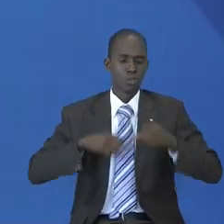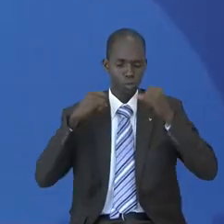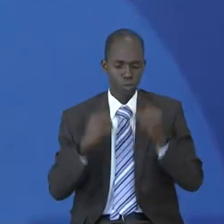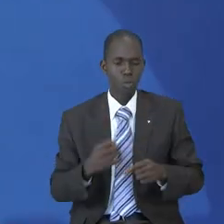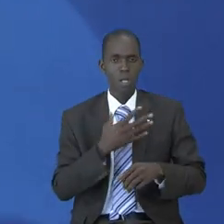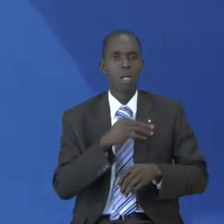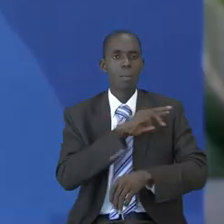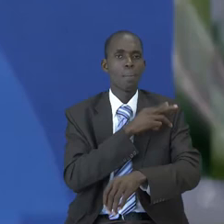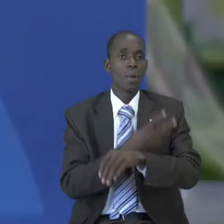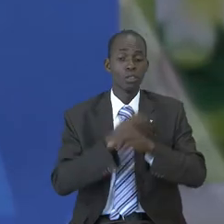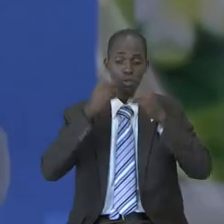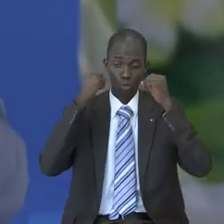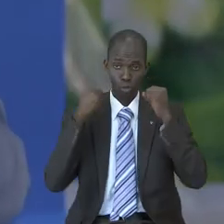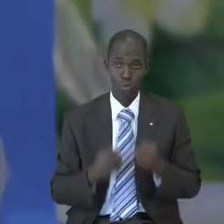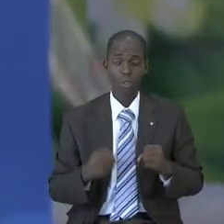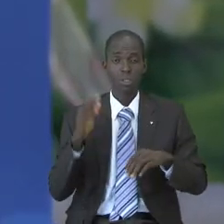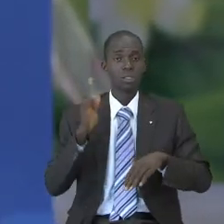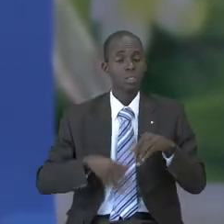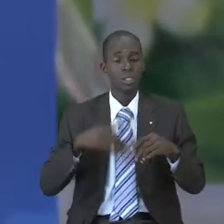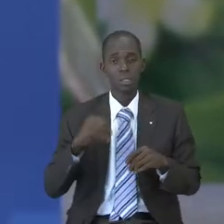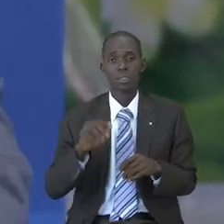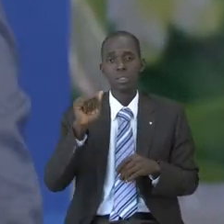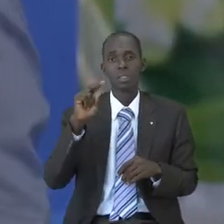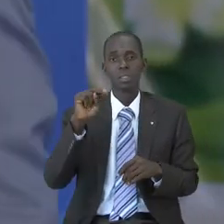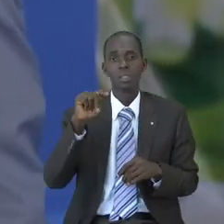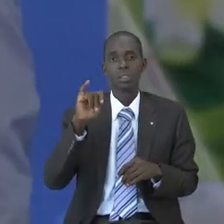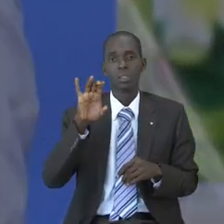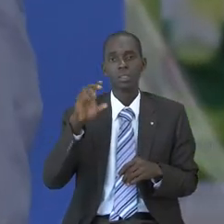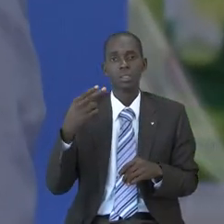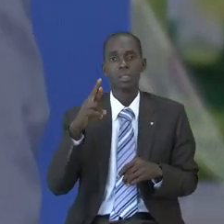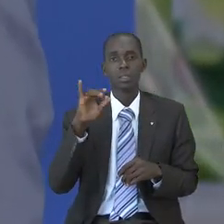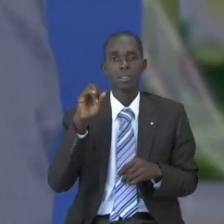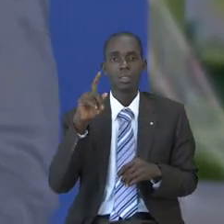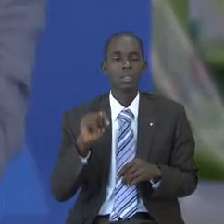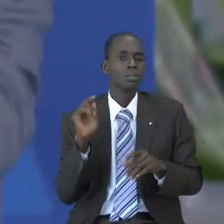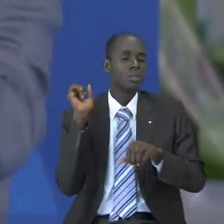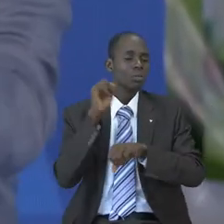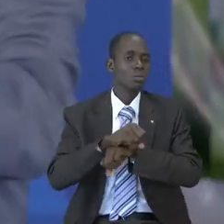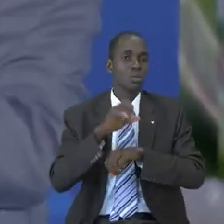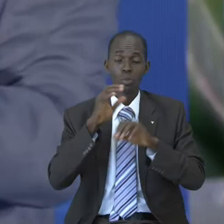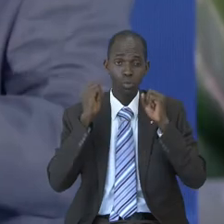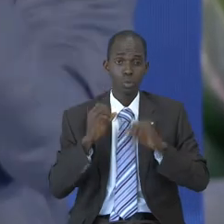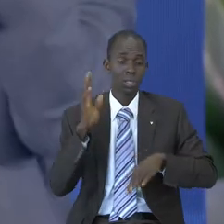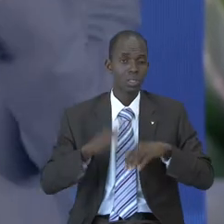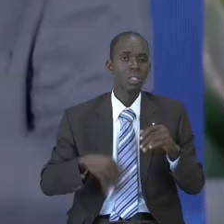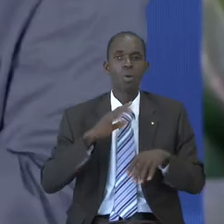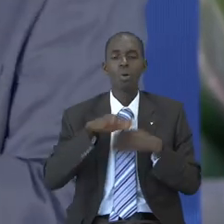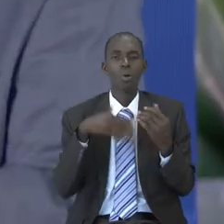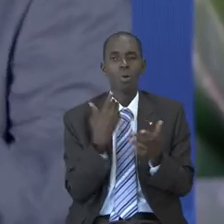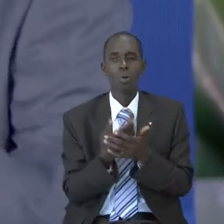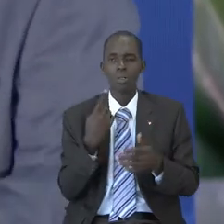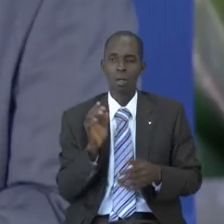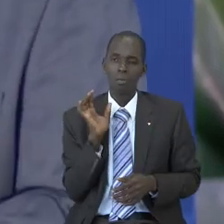mighty, strong, stronger than the Antichrist, strong, stronger than all the forces on earth, and mighty